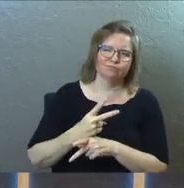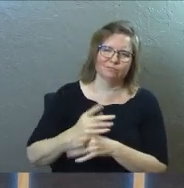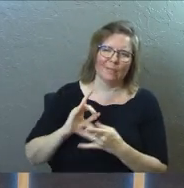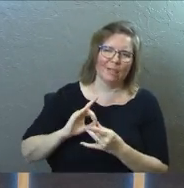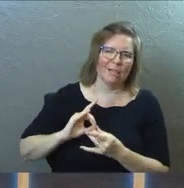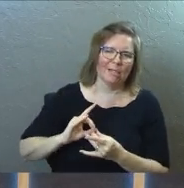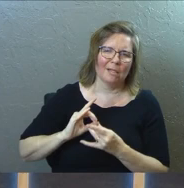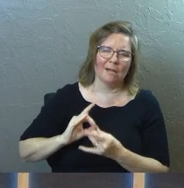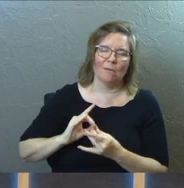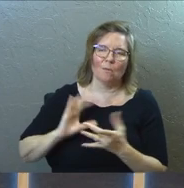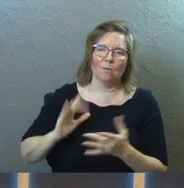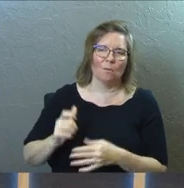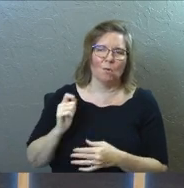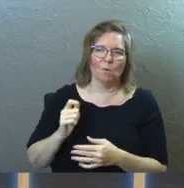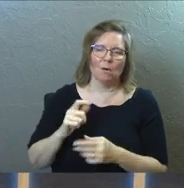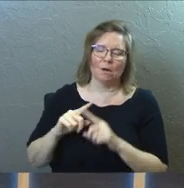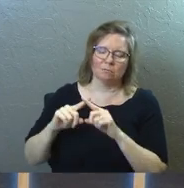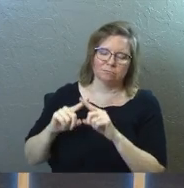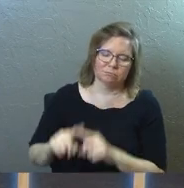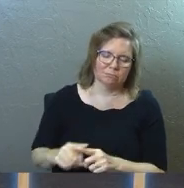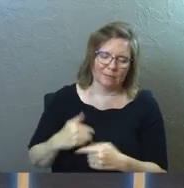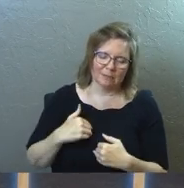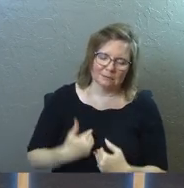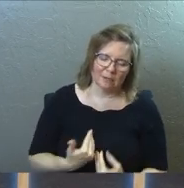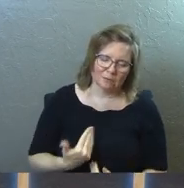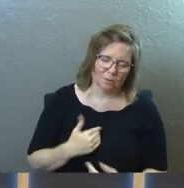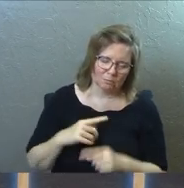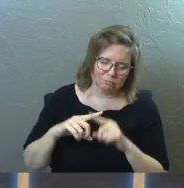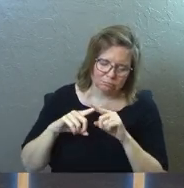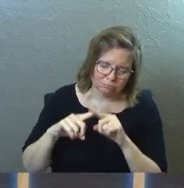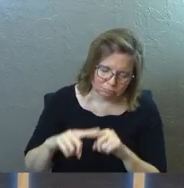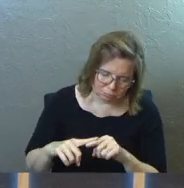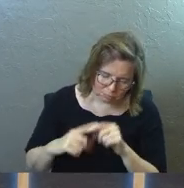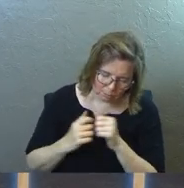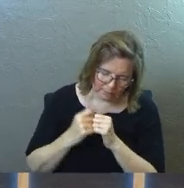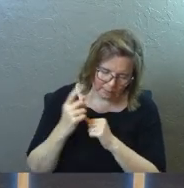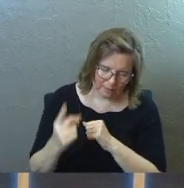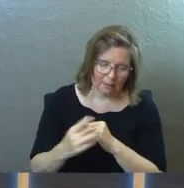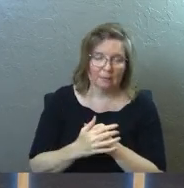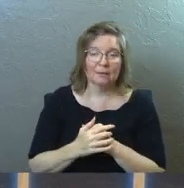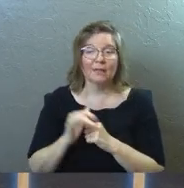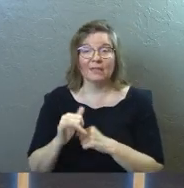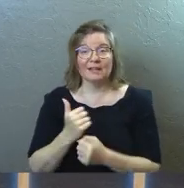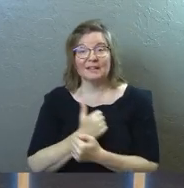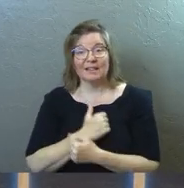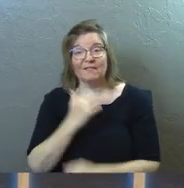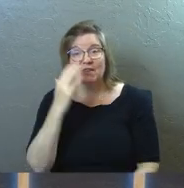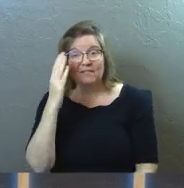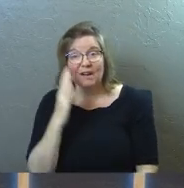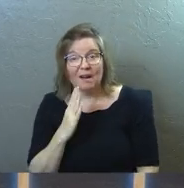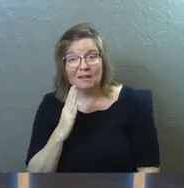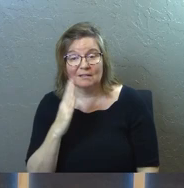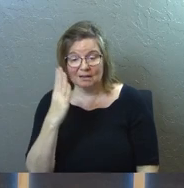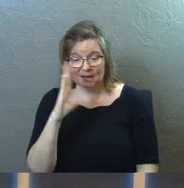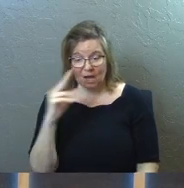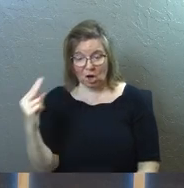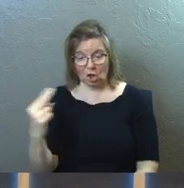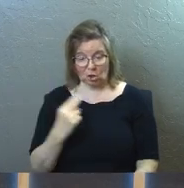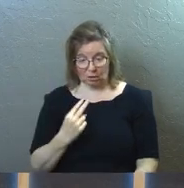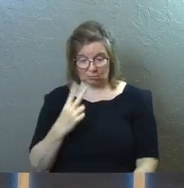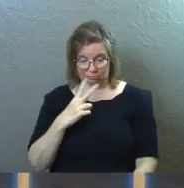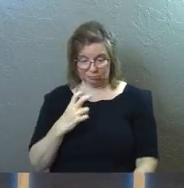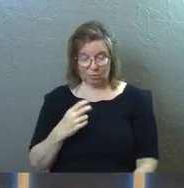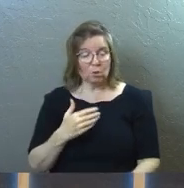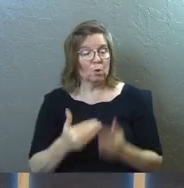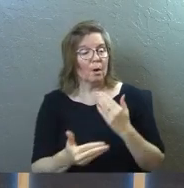weary soul in thee. O love that will not let me go." That is the love of God. God looks at you and